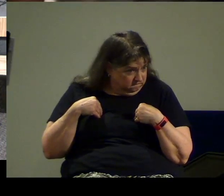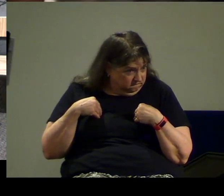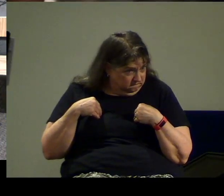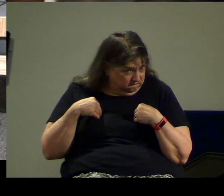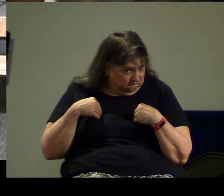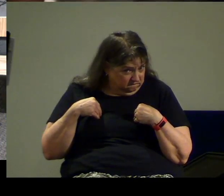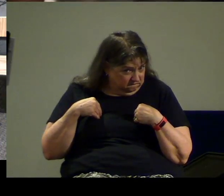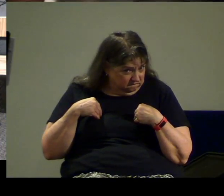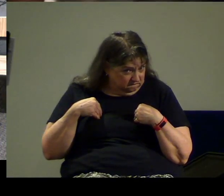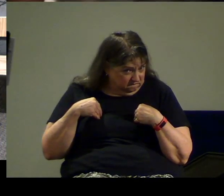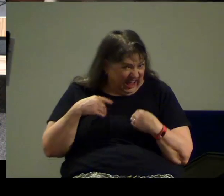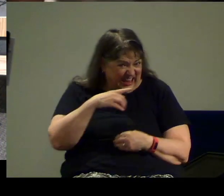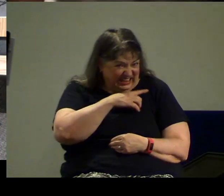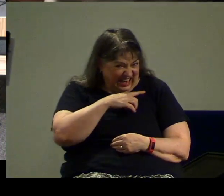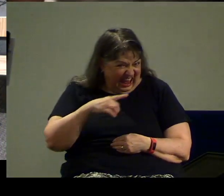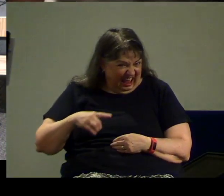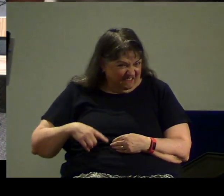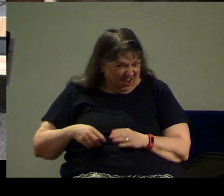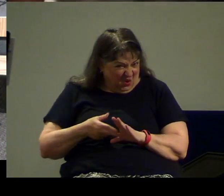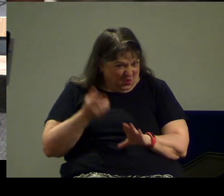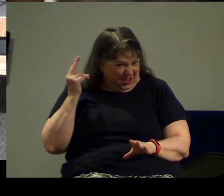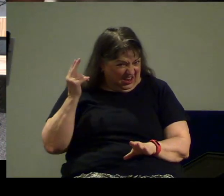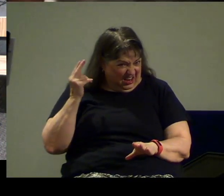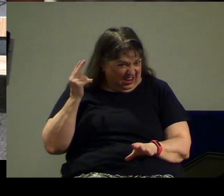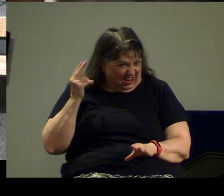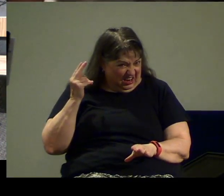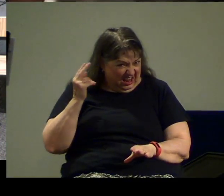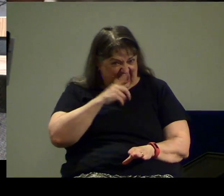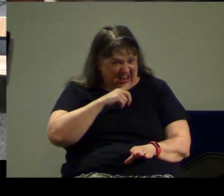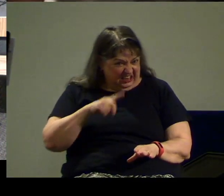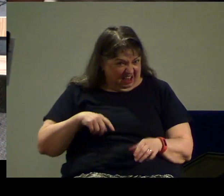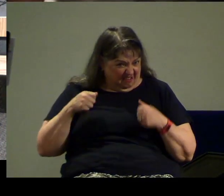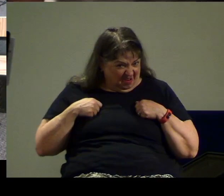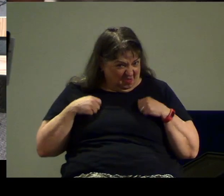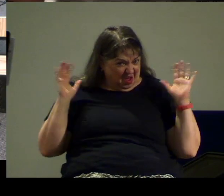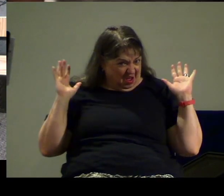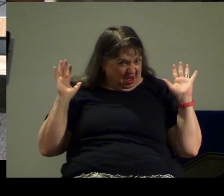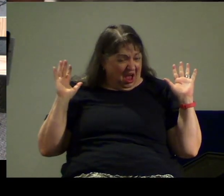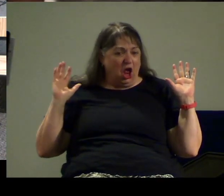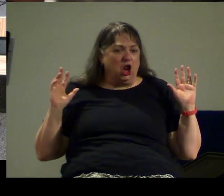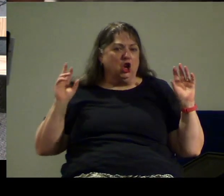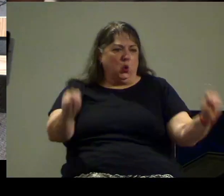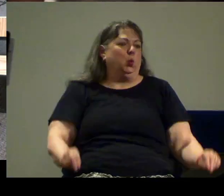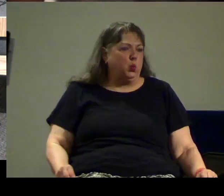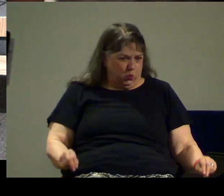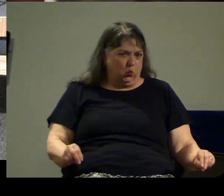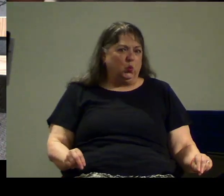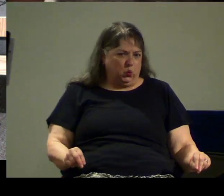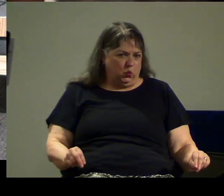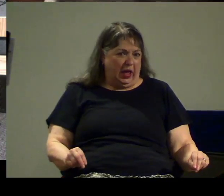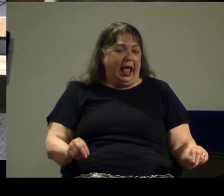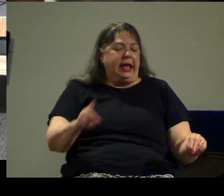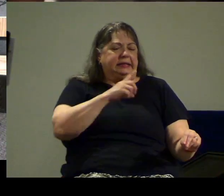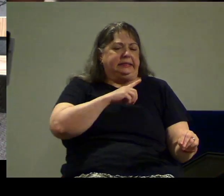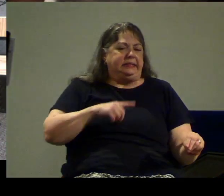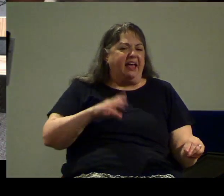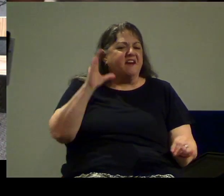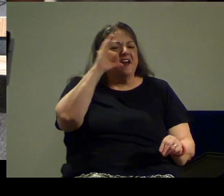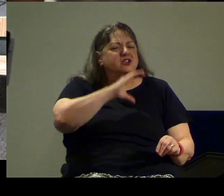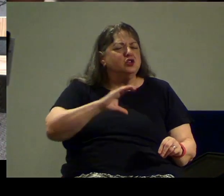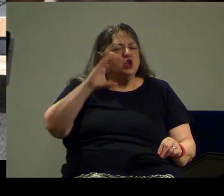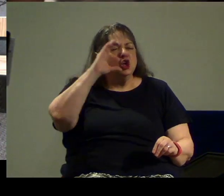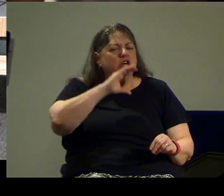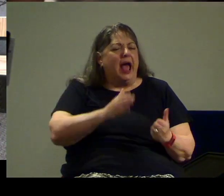would not give up, would not give in, and he looked to the right person. He looked to the right source. He looked to the